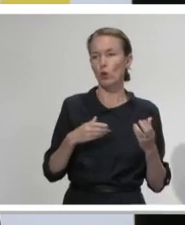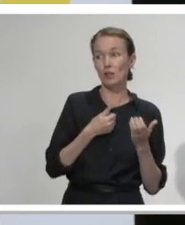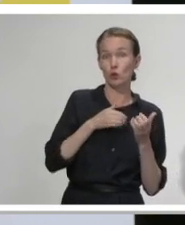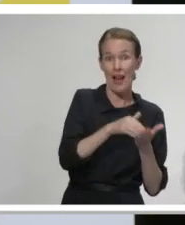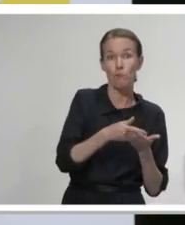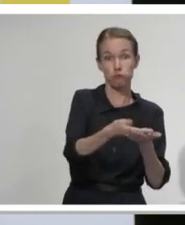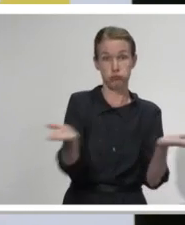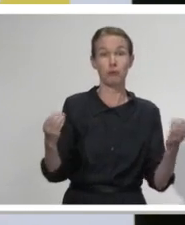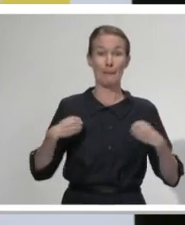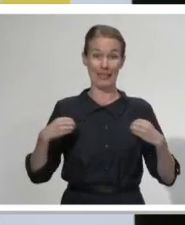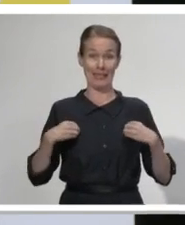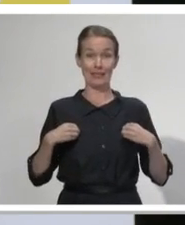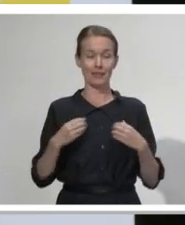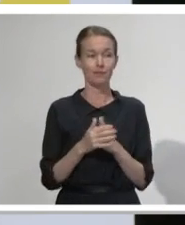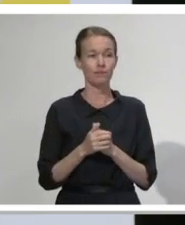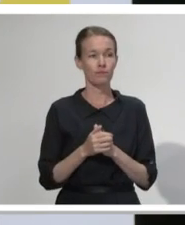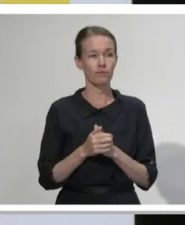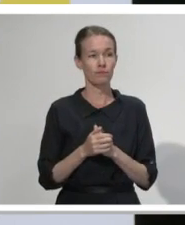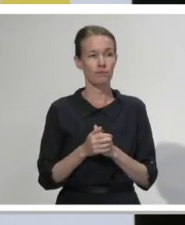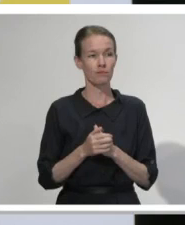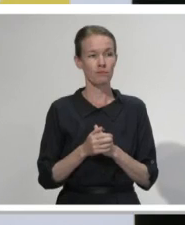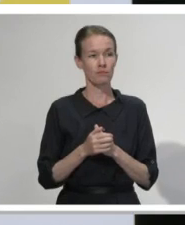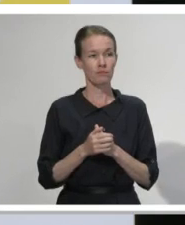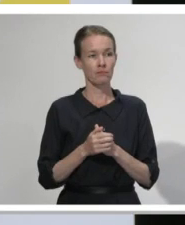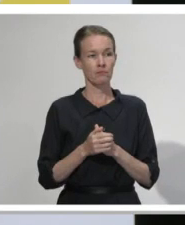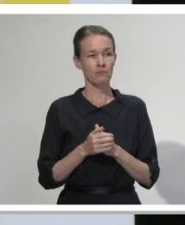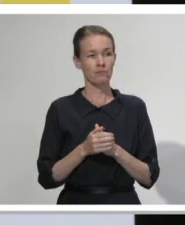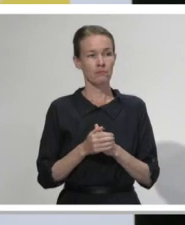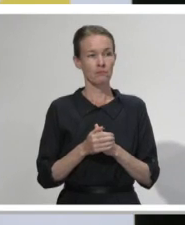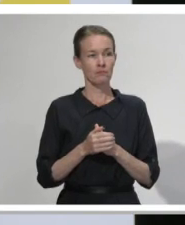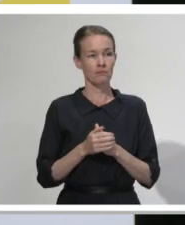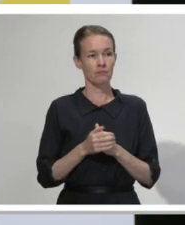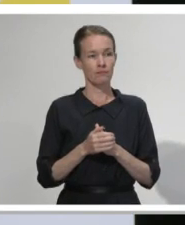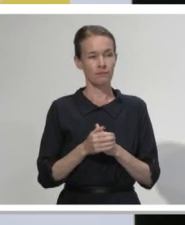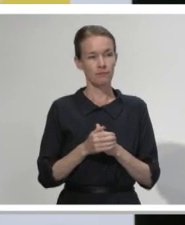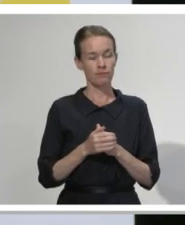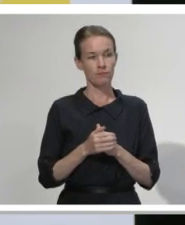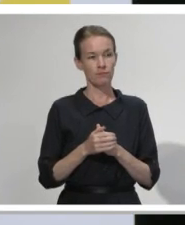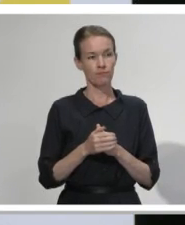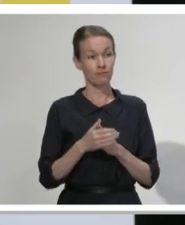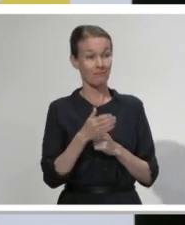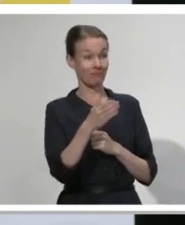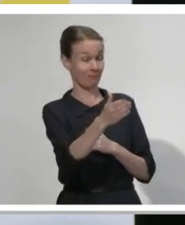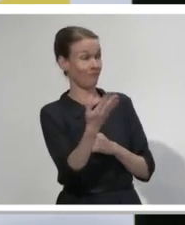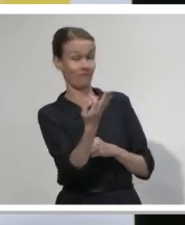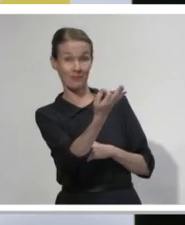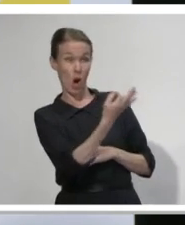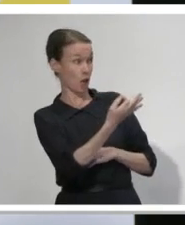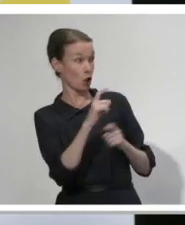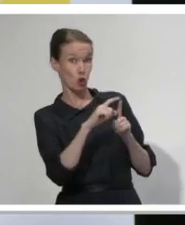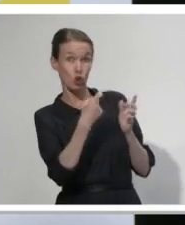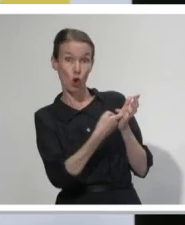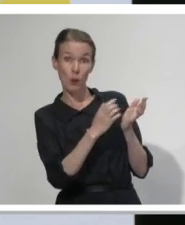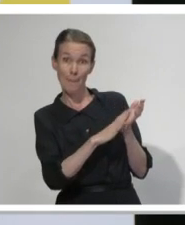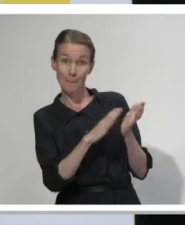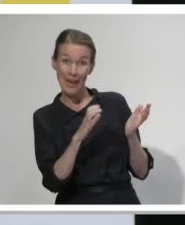On those clusters that were are close to being closed, or one has been closed, can you give us detail on which clusters they were, and is that an encouraging